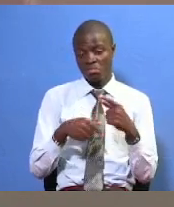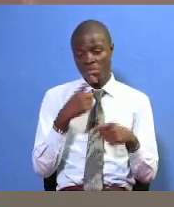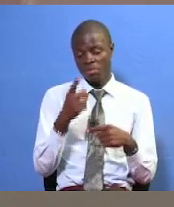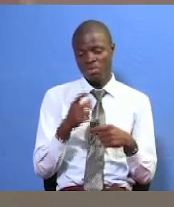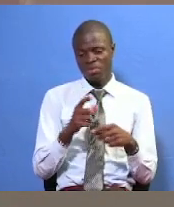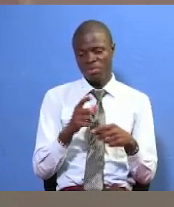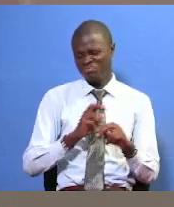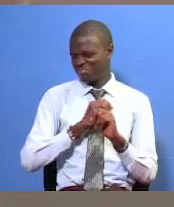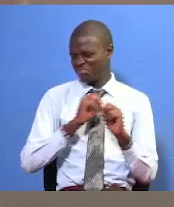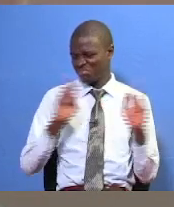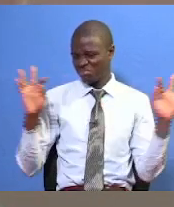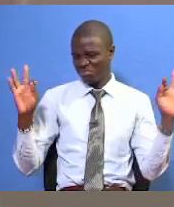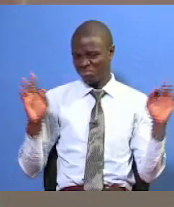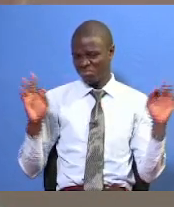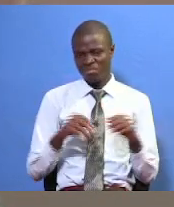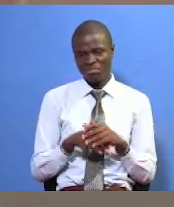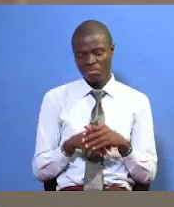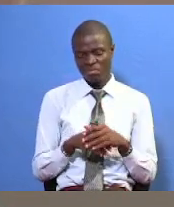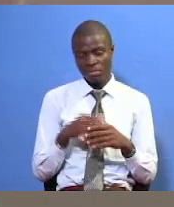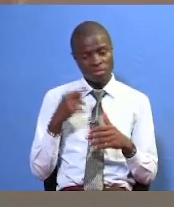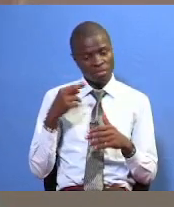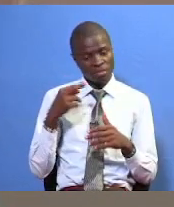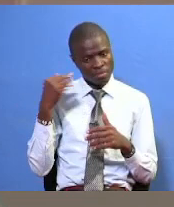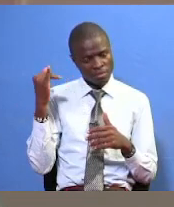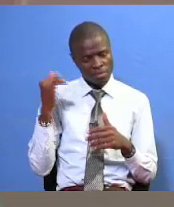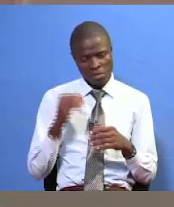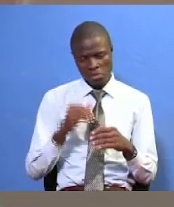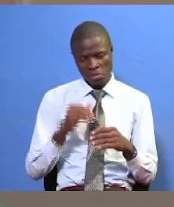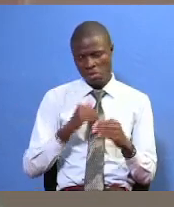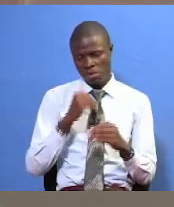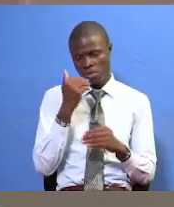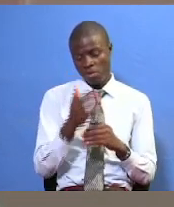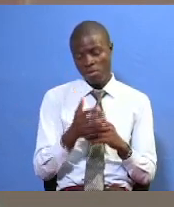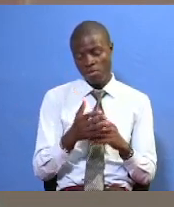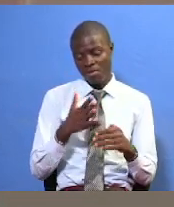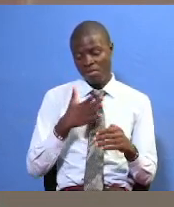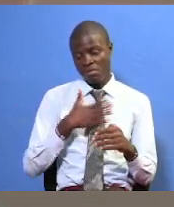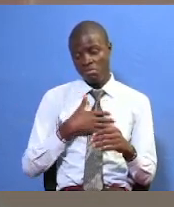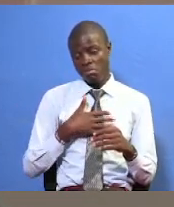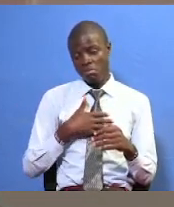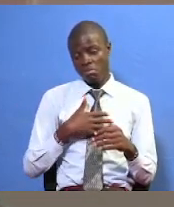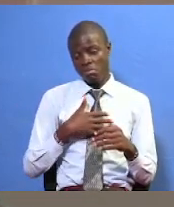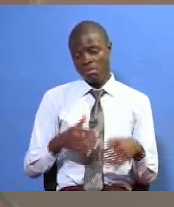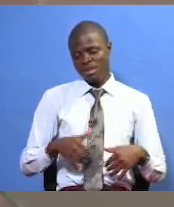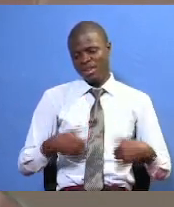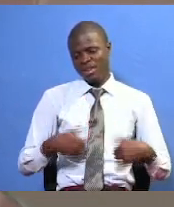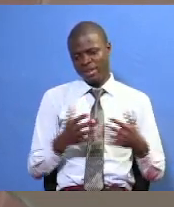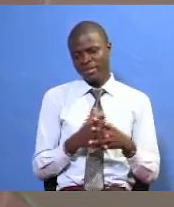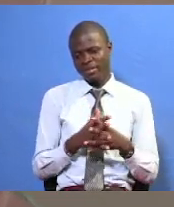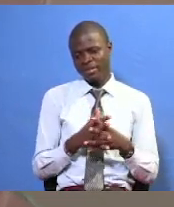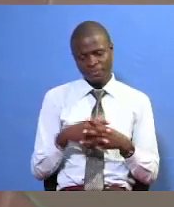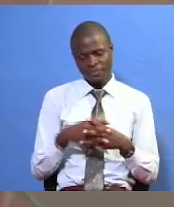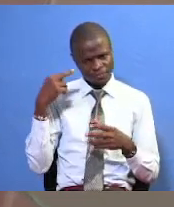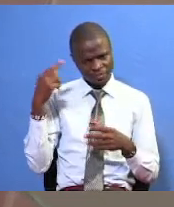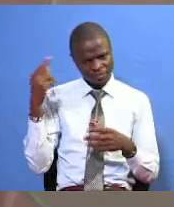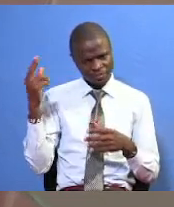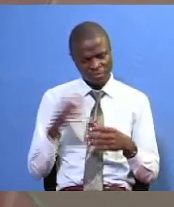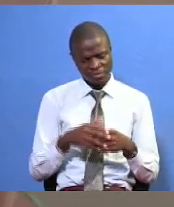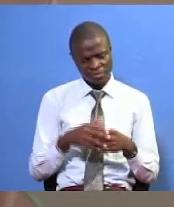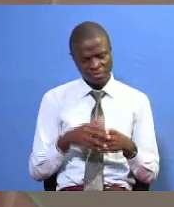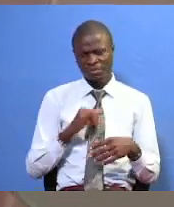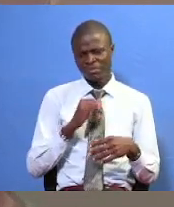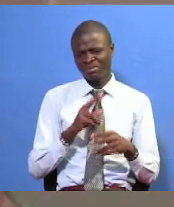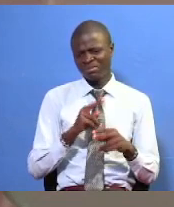Ladies and gentlemen, as you reflect over my journey, remember the milestone that brings us together today is no mean